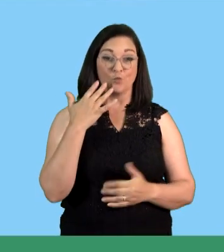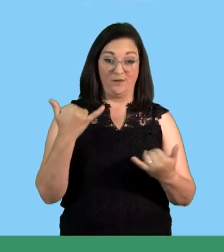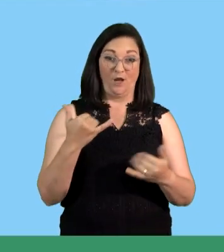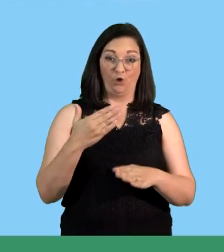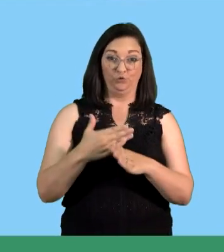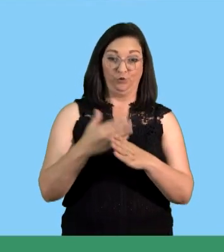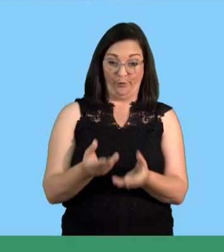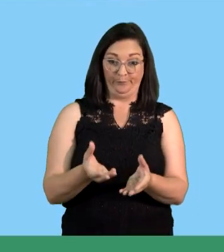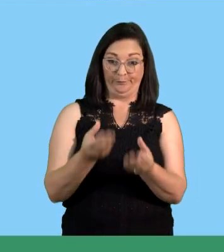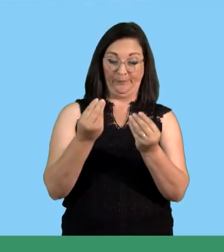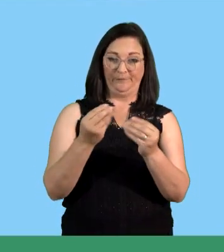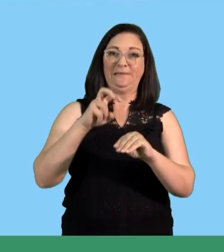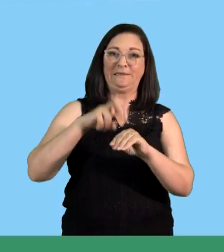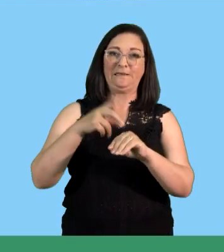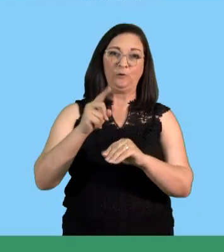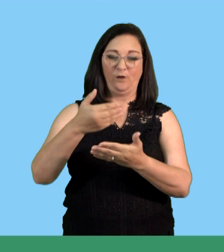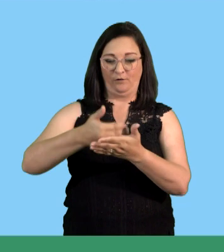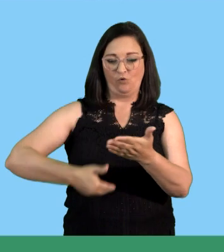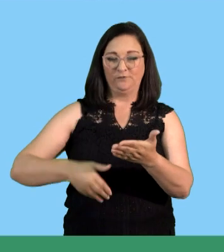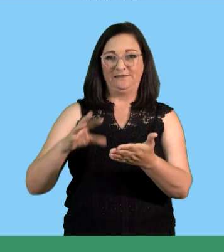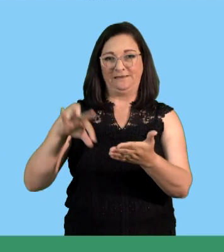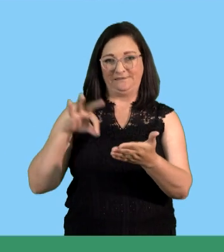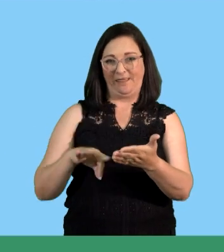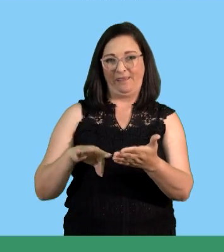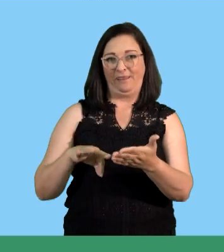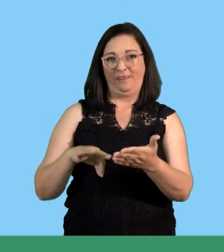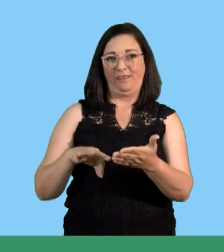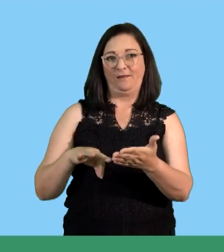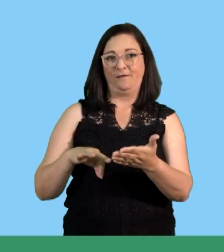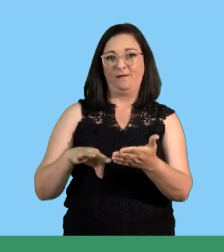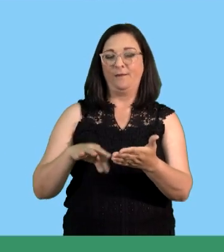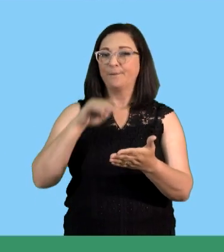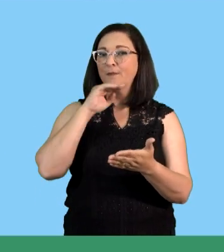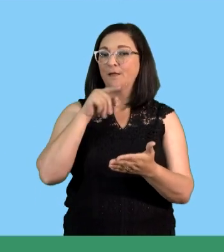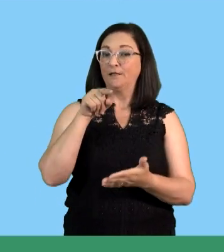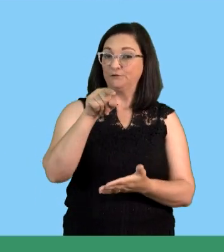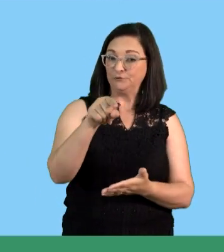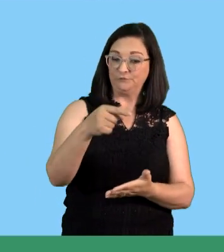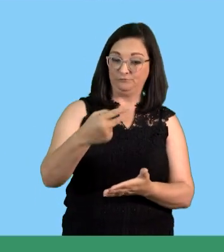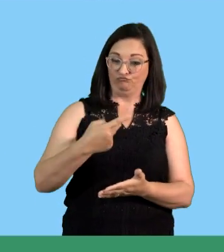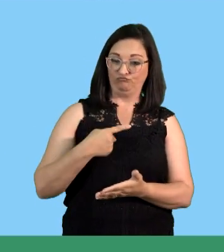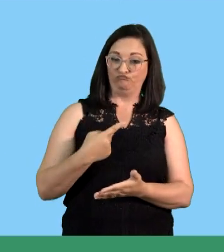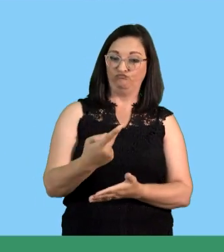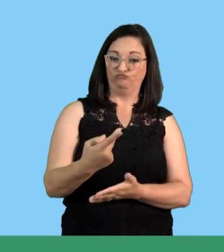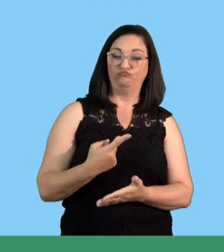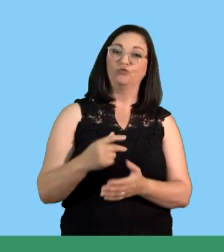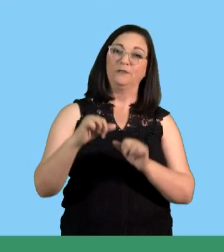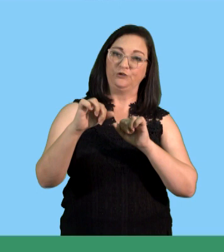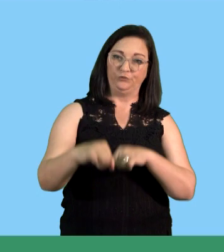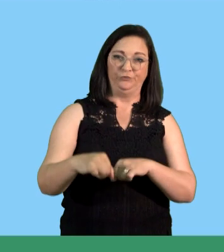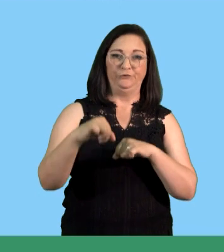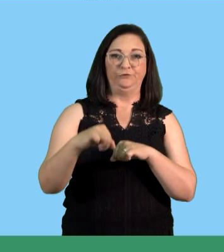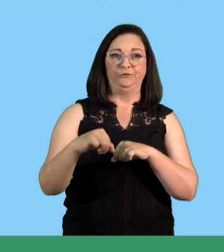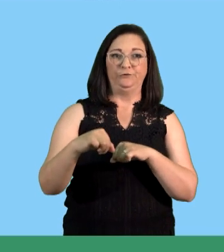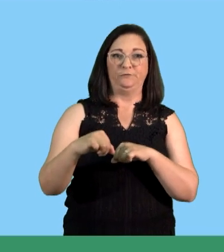sign an employment contract. What is an employment contract? It is an agreement between the employer and the